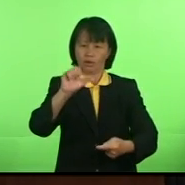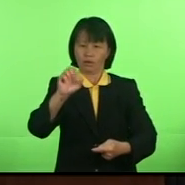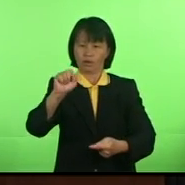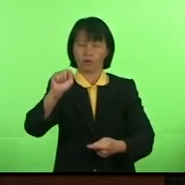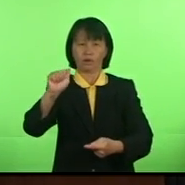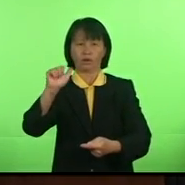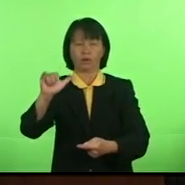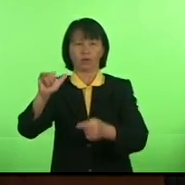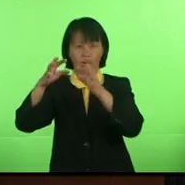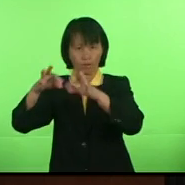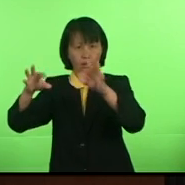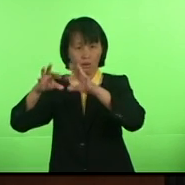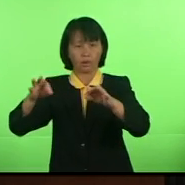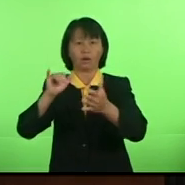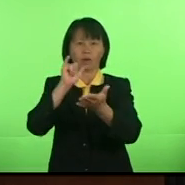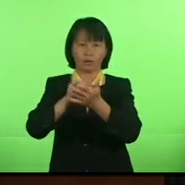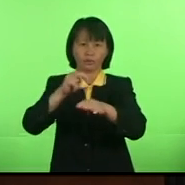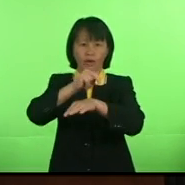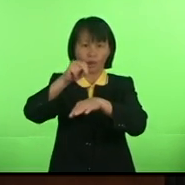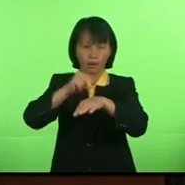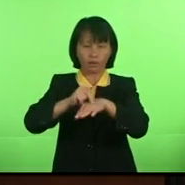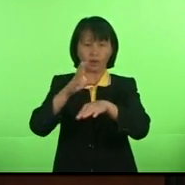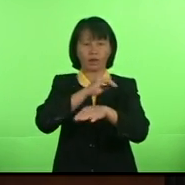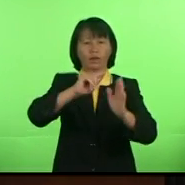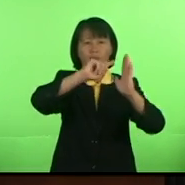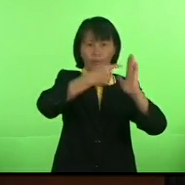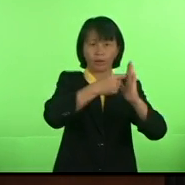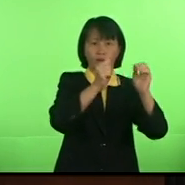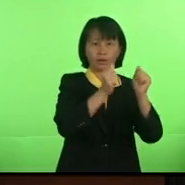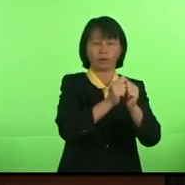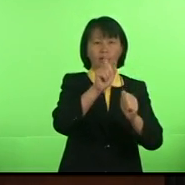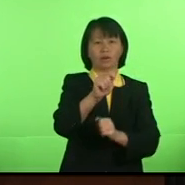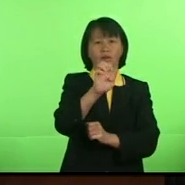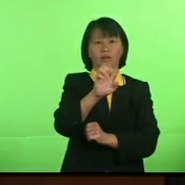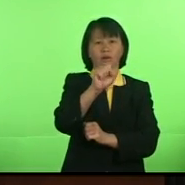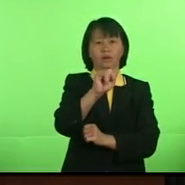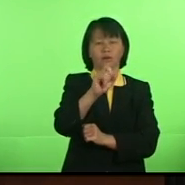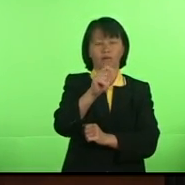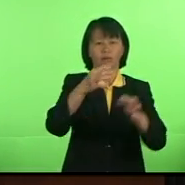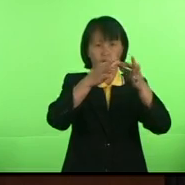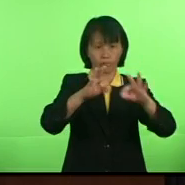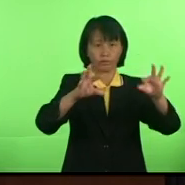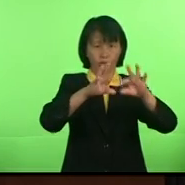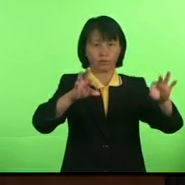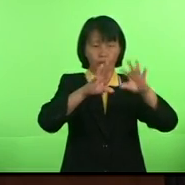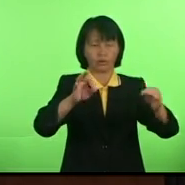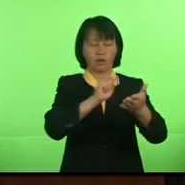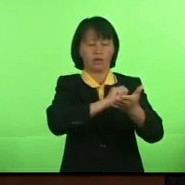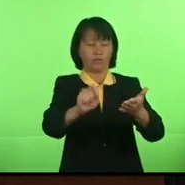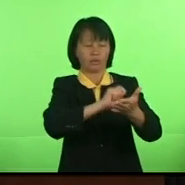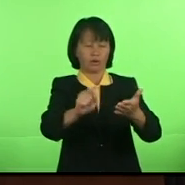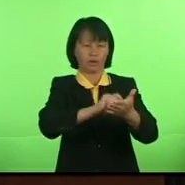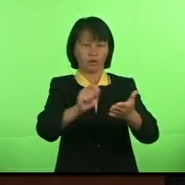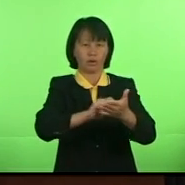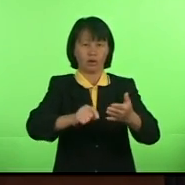is persuasive in nature and usually begins with a thesis statement. The writer's opinion is then